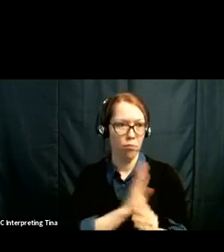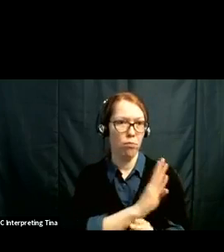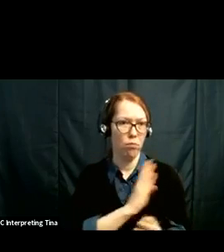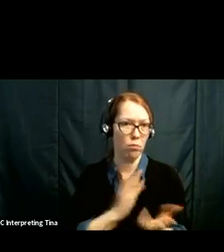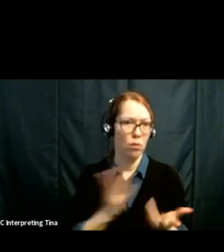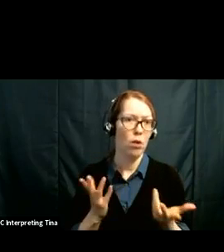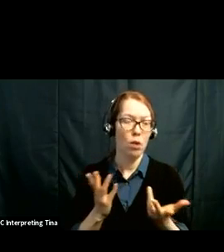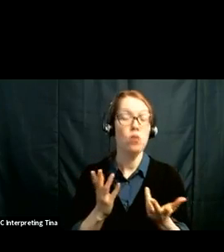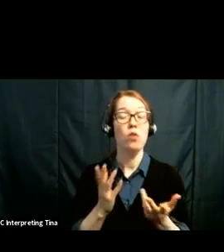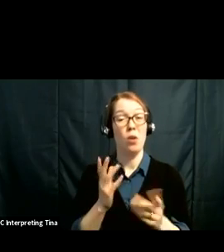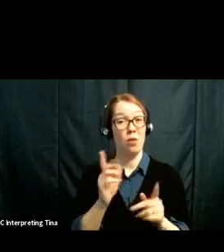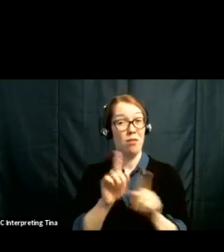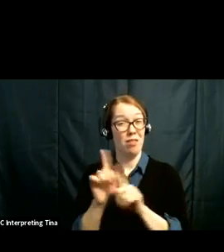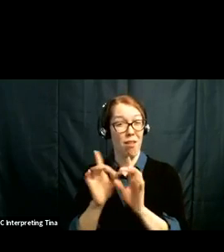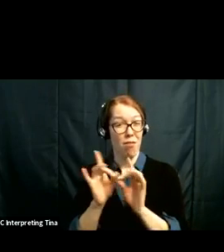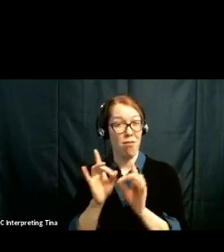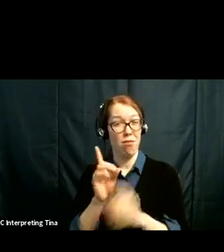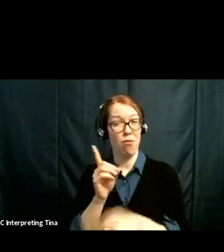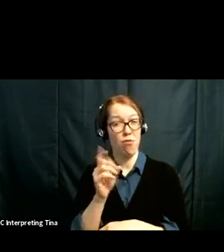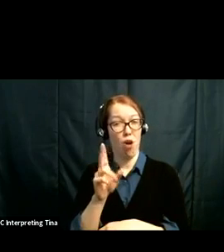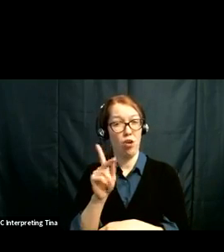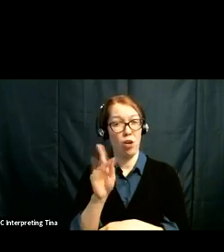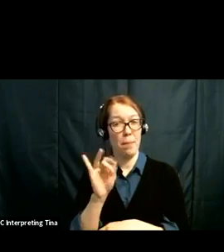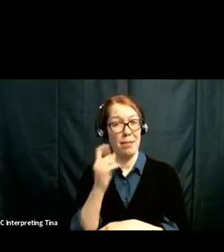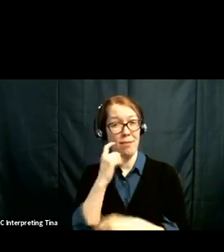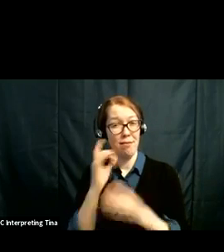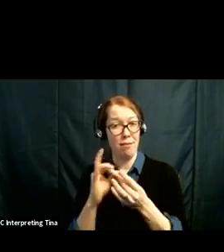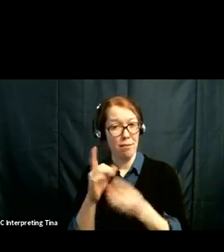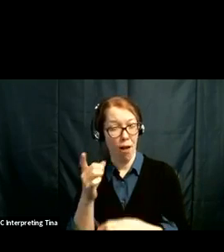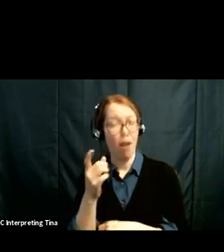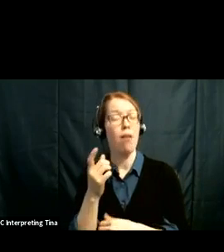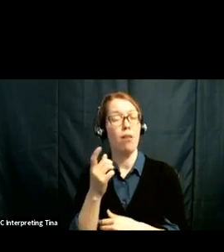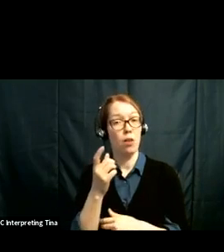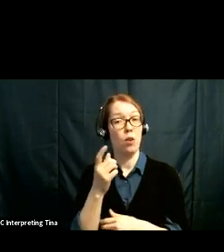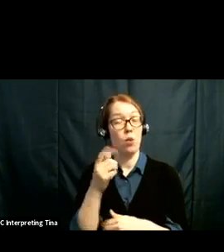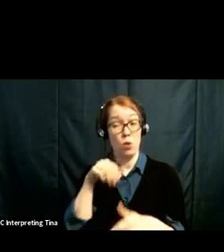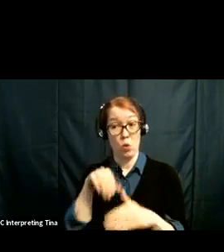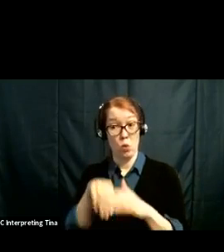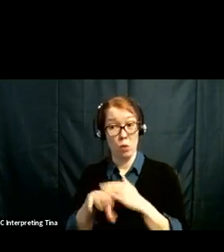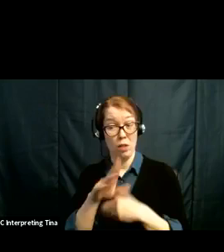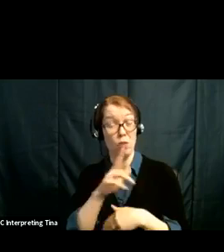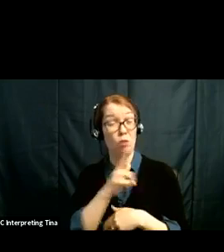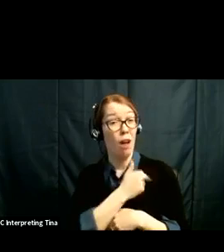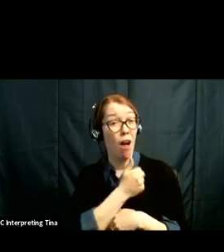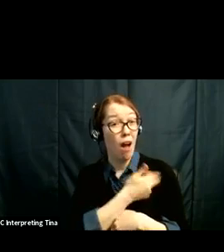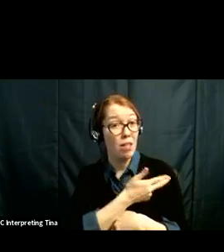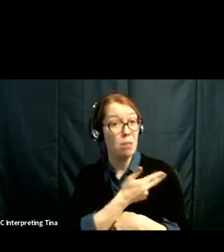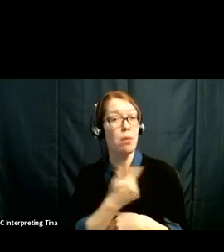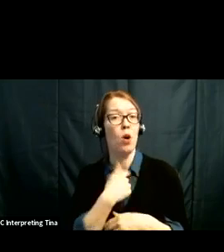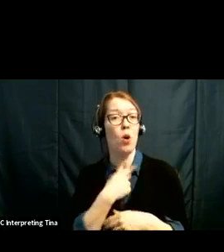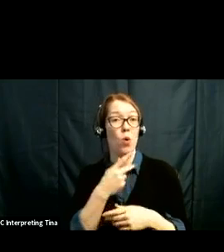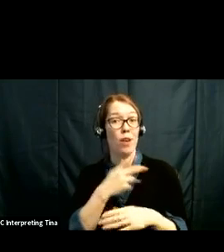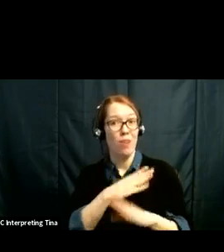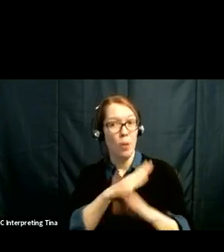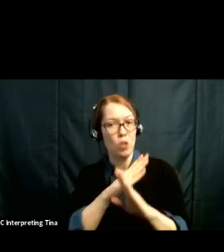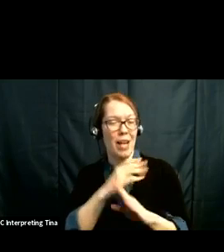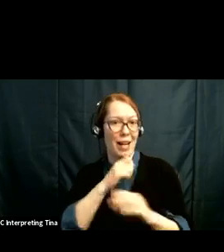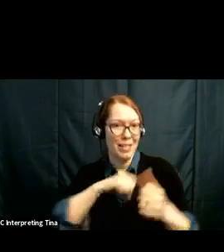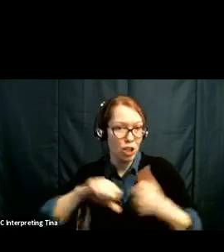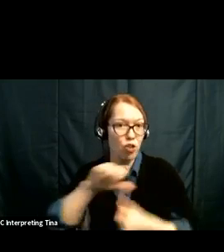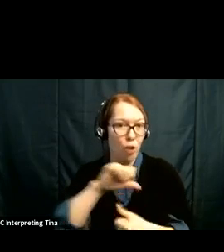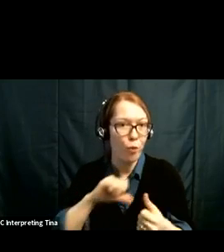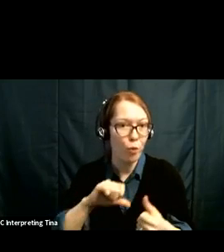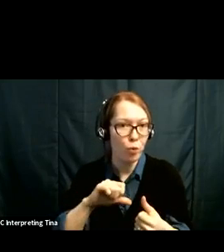As Dr. Kaminsky mentioned, when you're in the hospital, we're protecting one another.